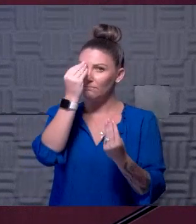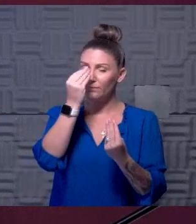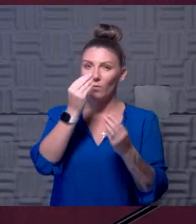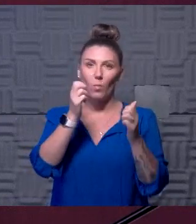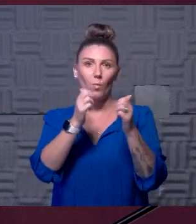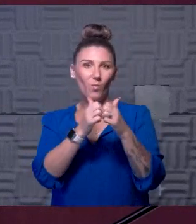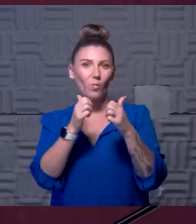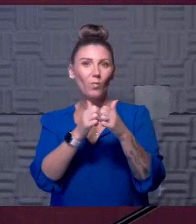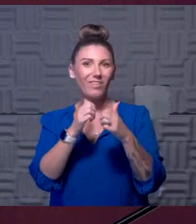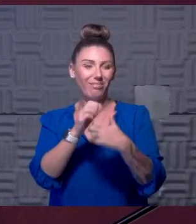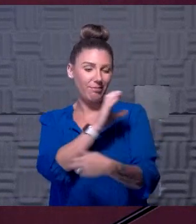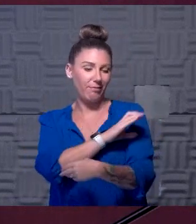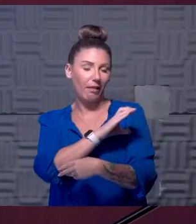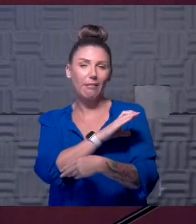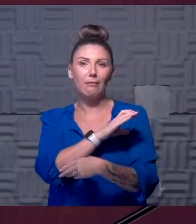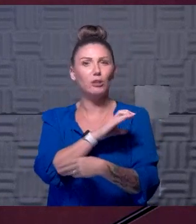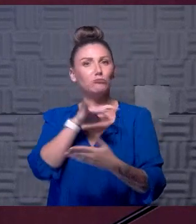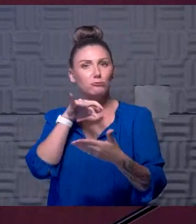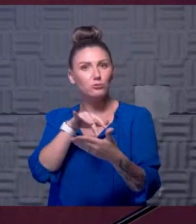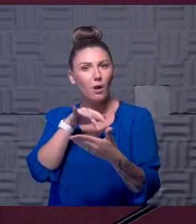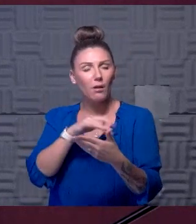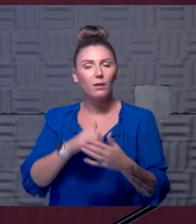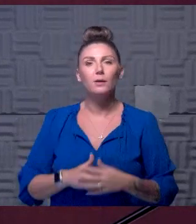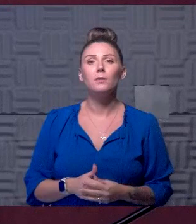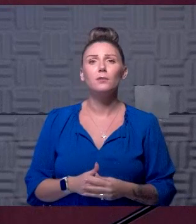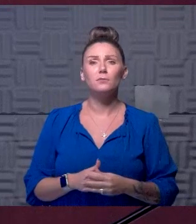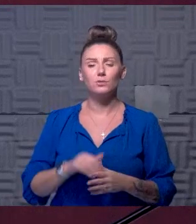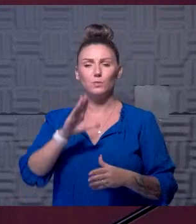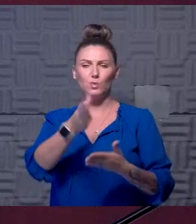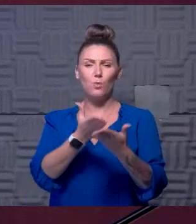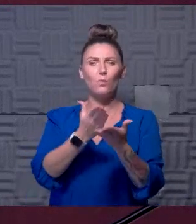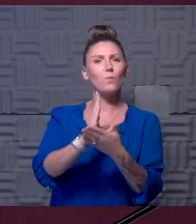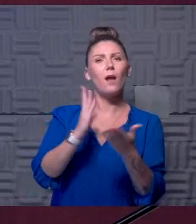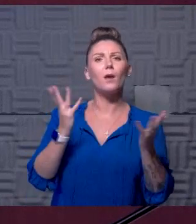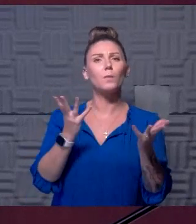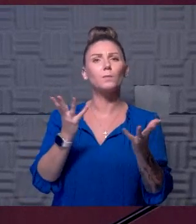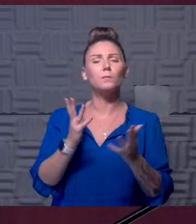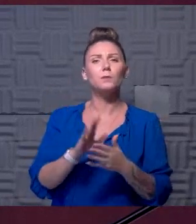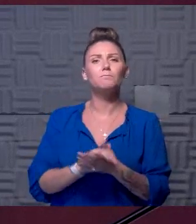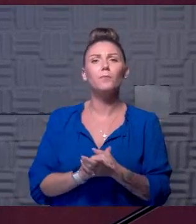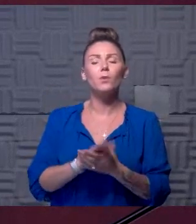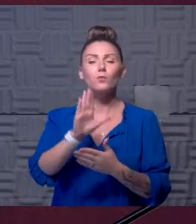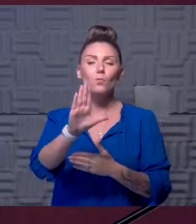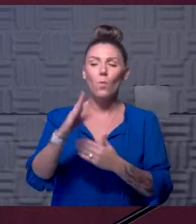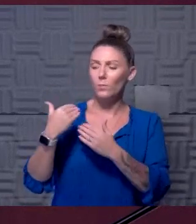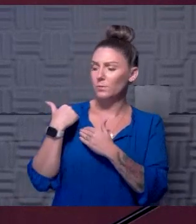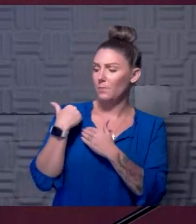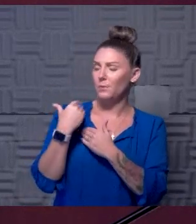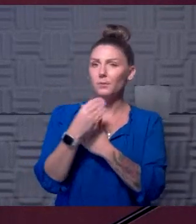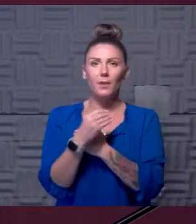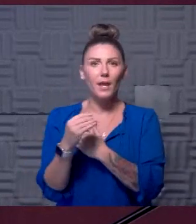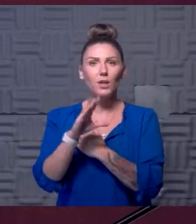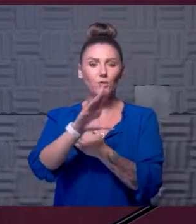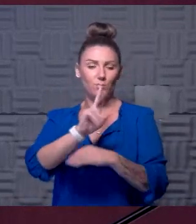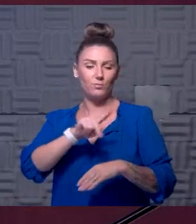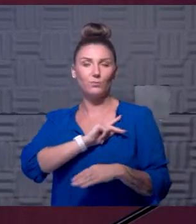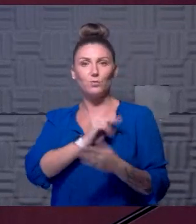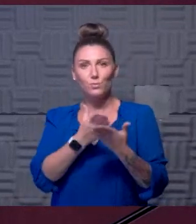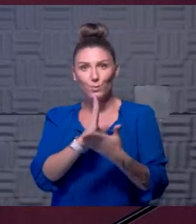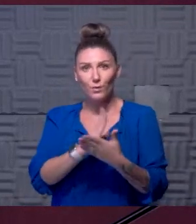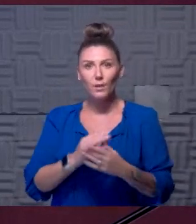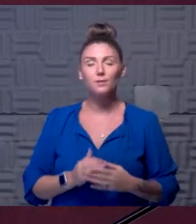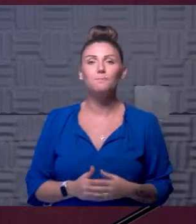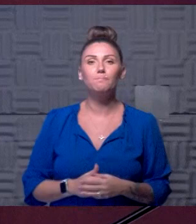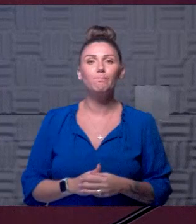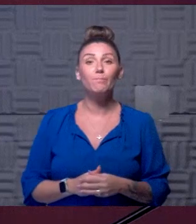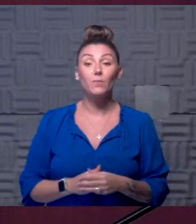conduct of a clinical trial. What is your right? What is your responsibility? But what's also your personal rights?